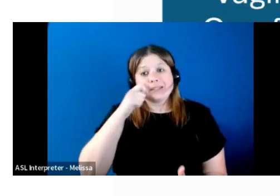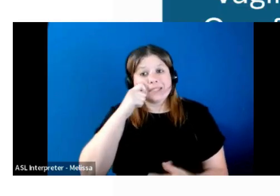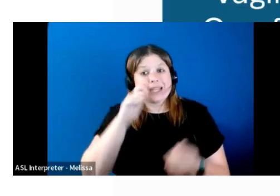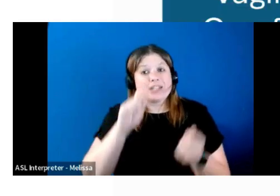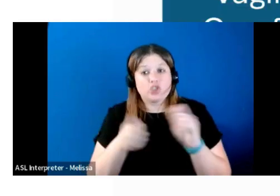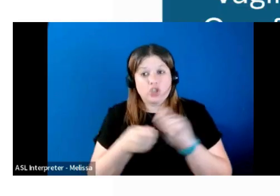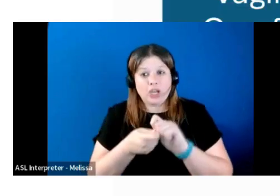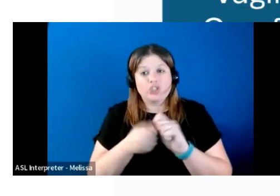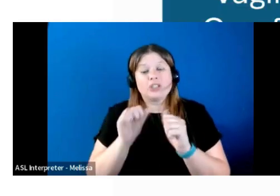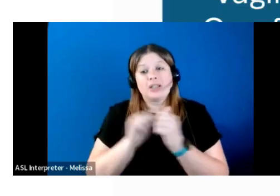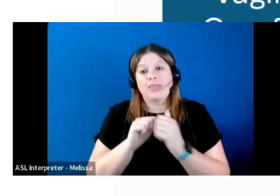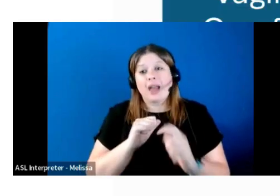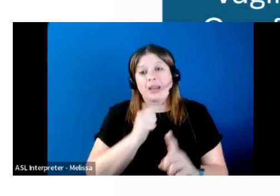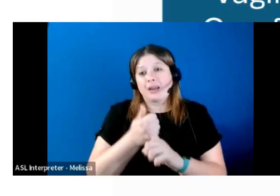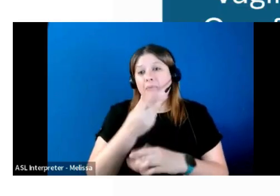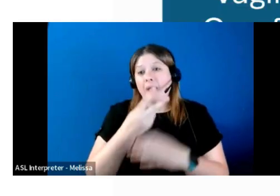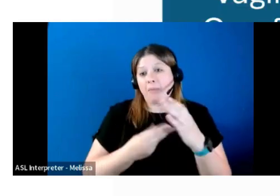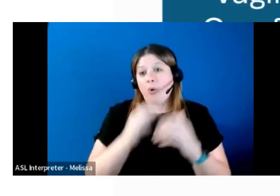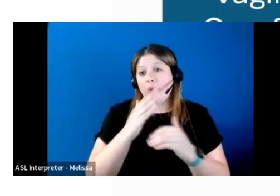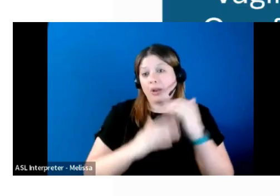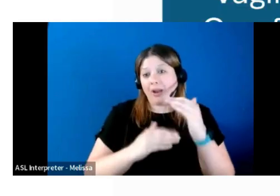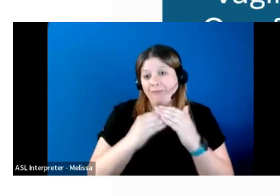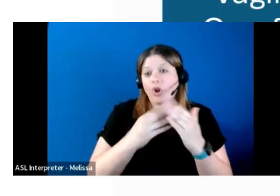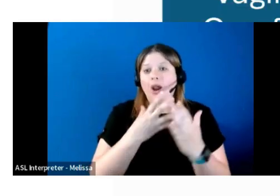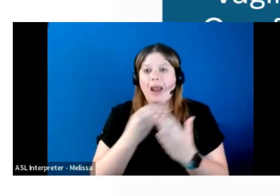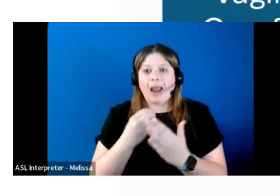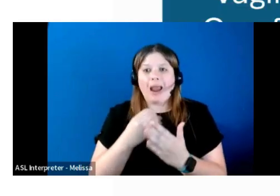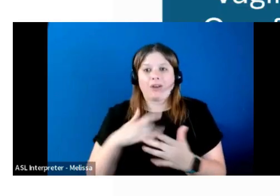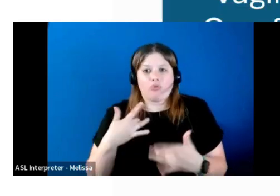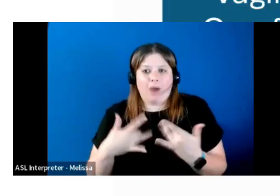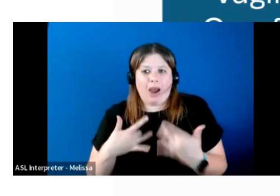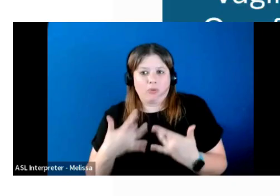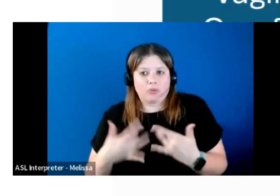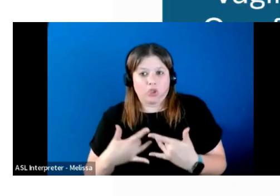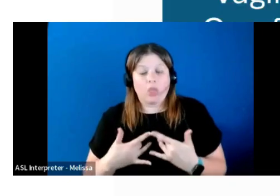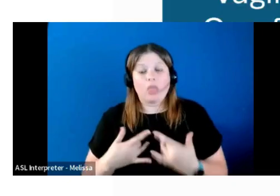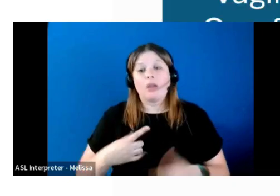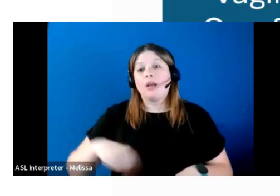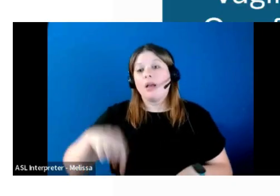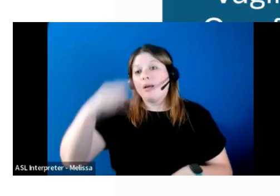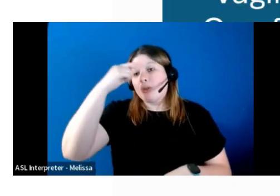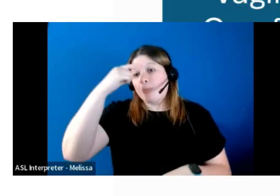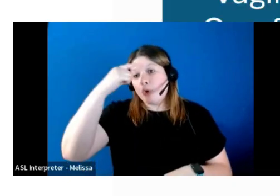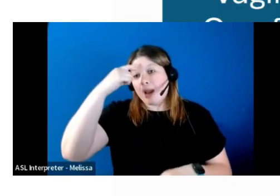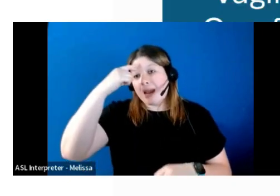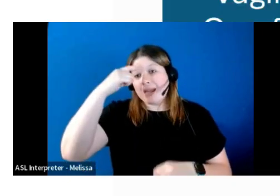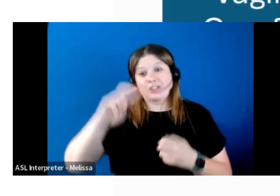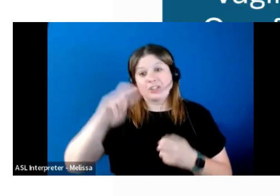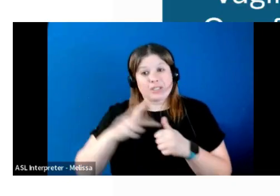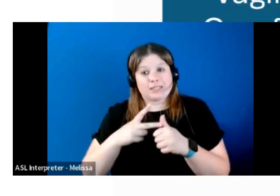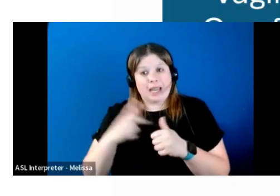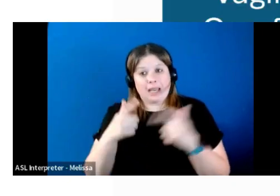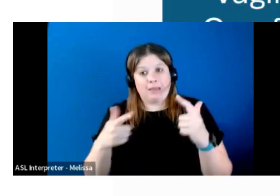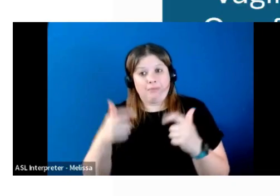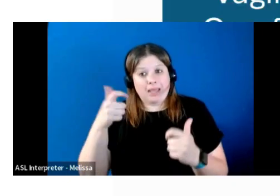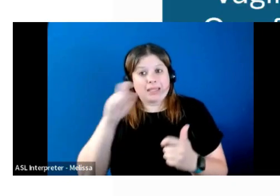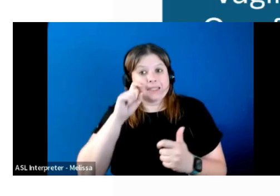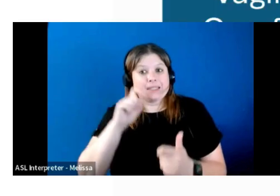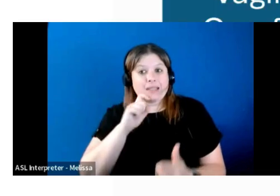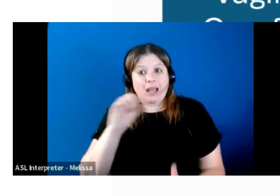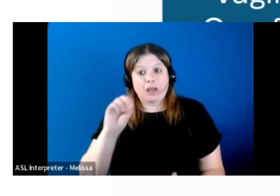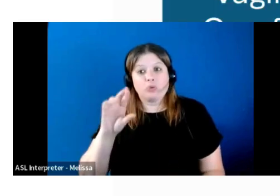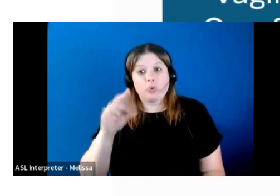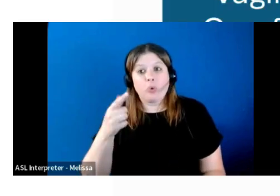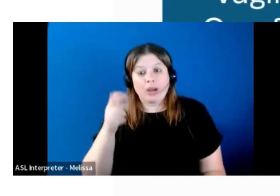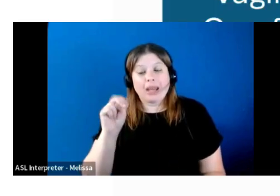both comfort and arousal. The brain, our second biggest sex organ, its